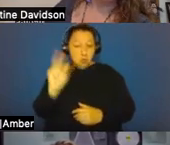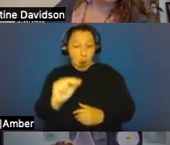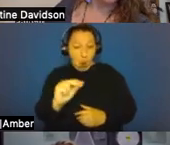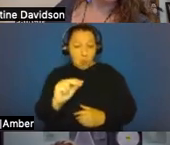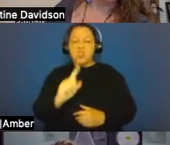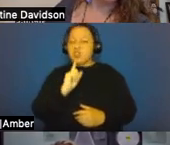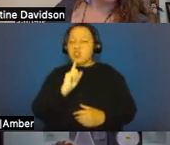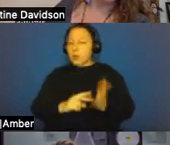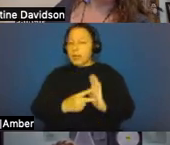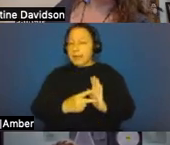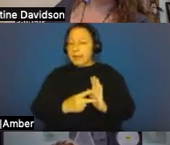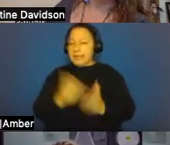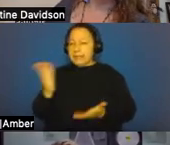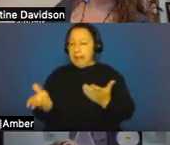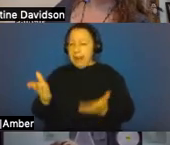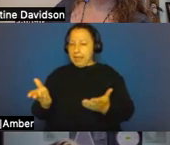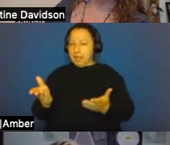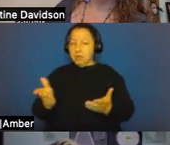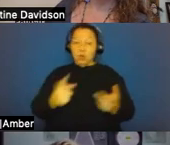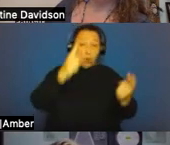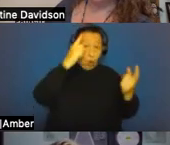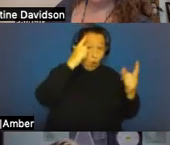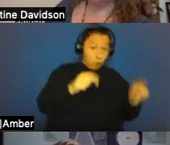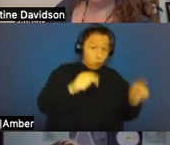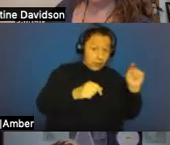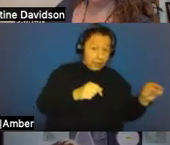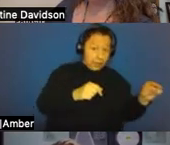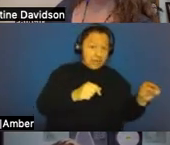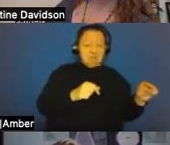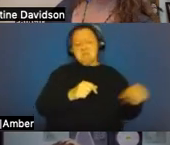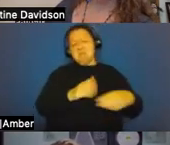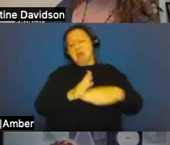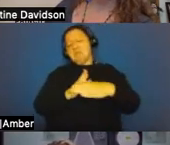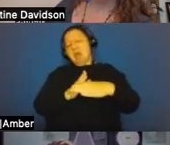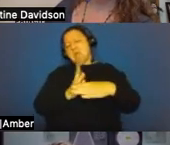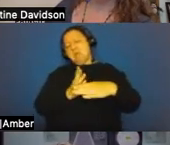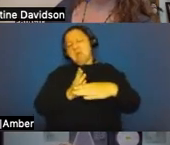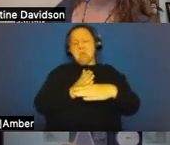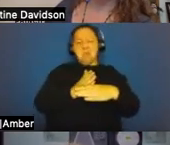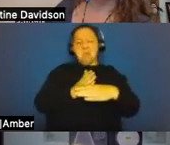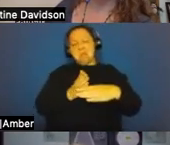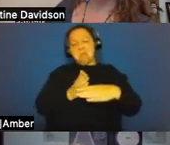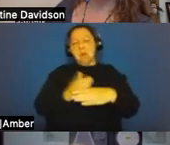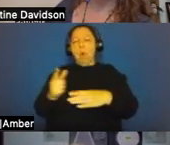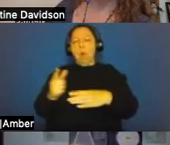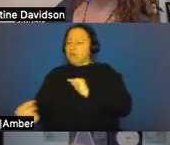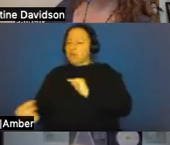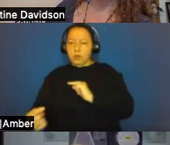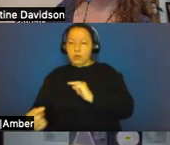Do you agree with that? Are you somewhere in the middle, or do you disagree? When a woman says no, she means maybe.